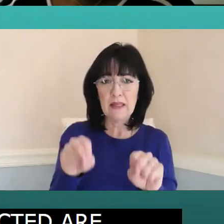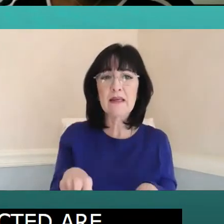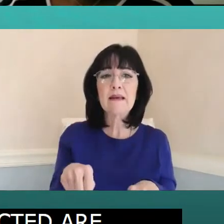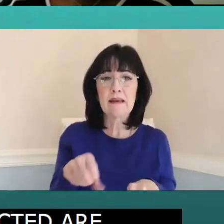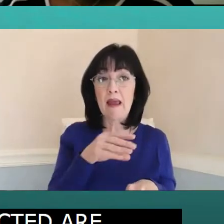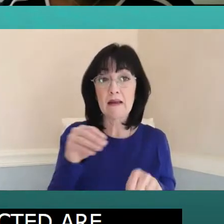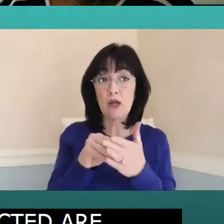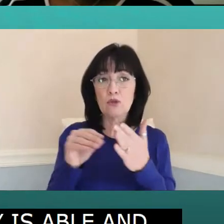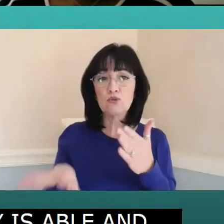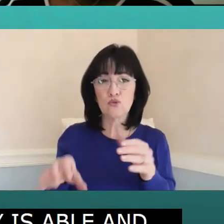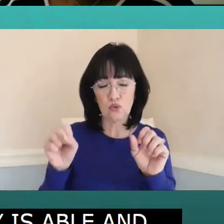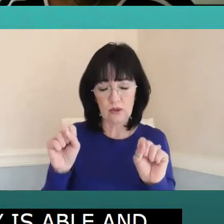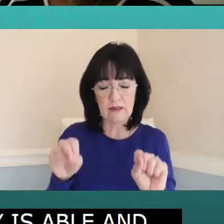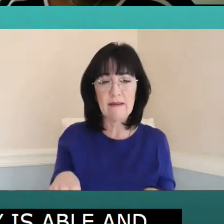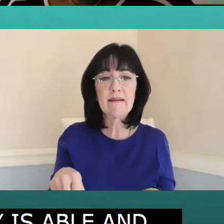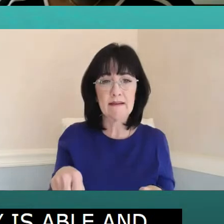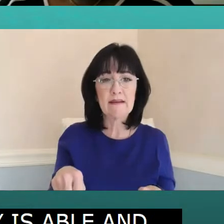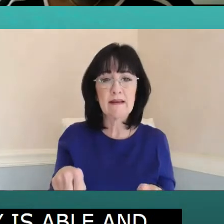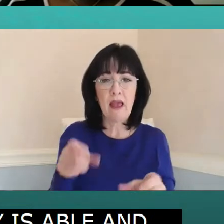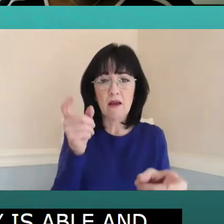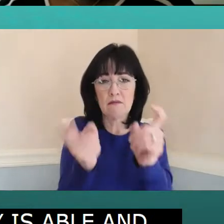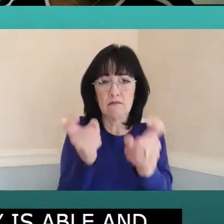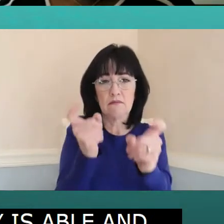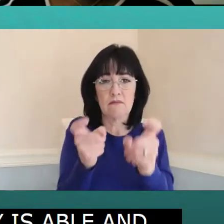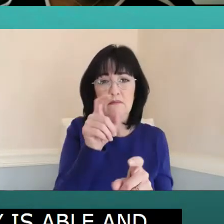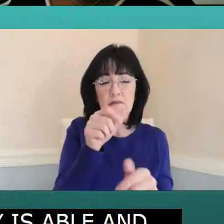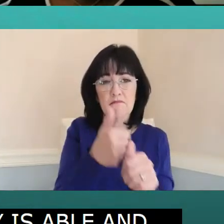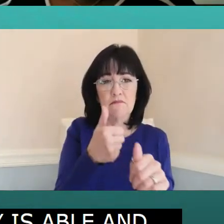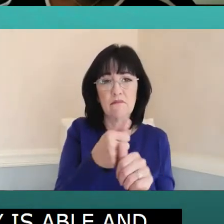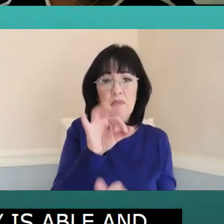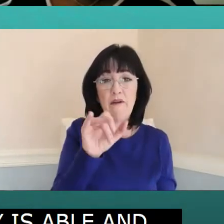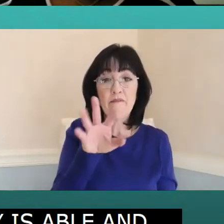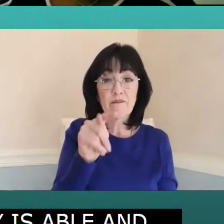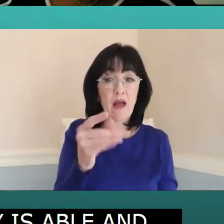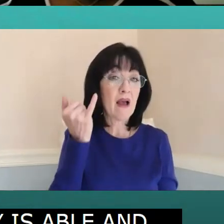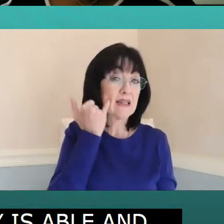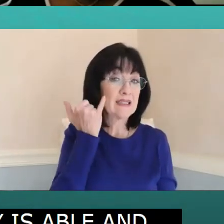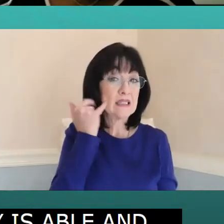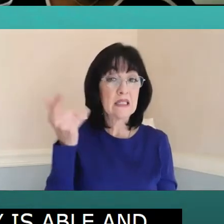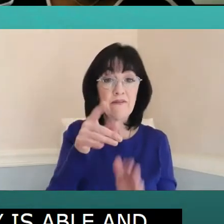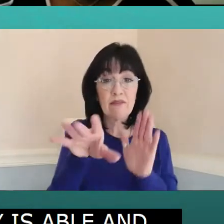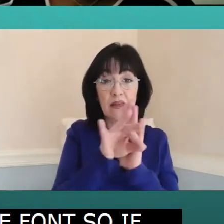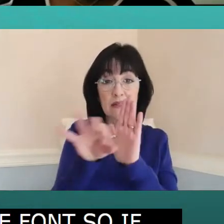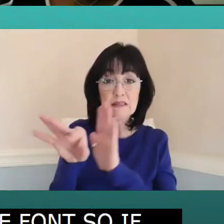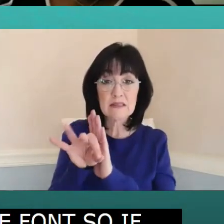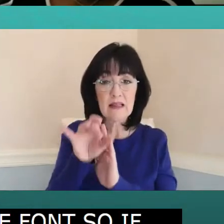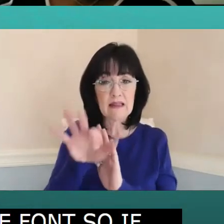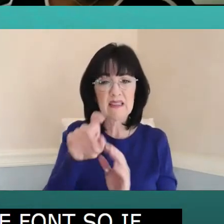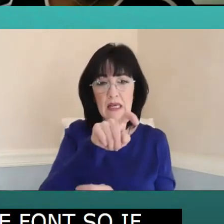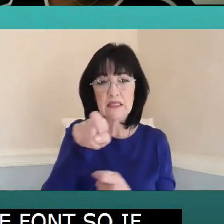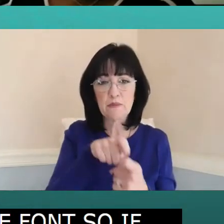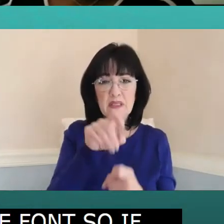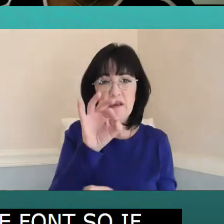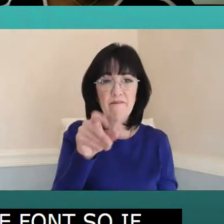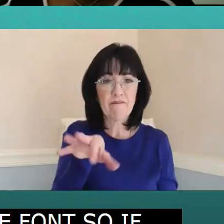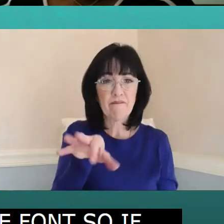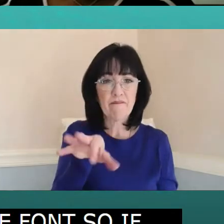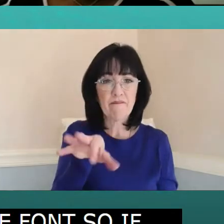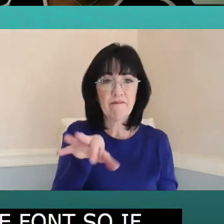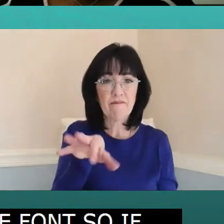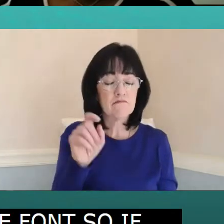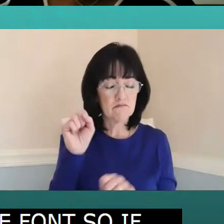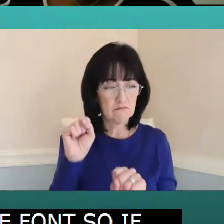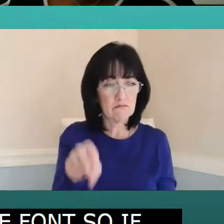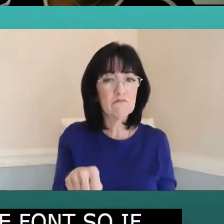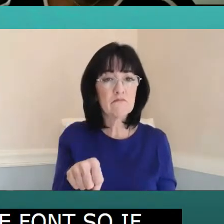able to make adjustments to the font. So if they'd like dyslexic font, that is available for them, and they can put that in